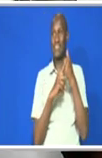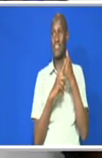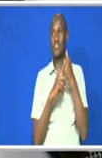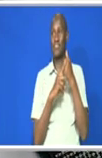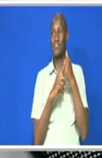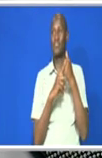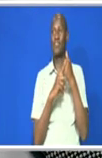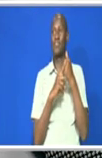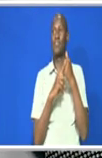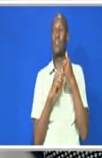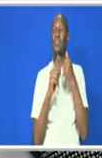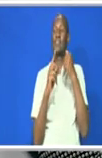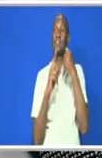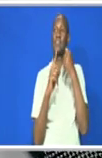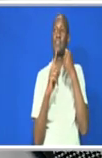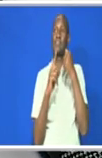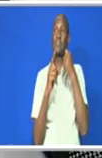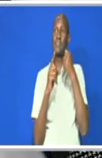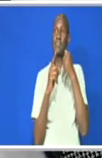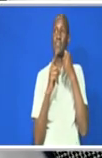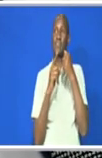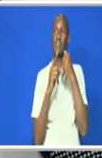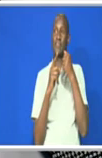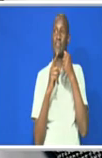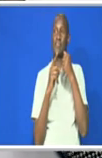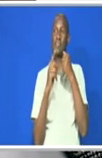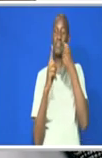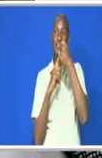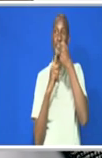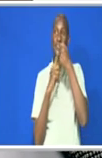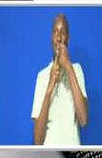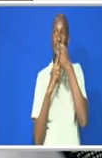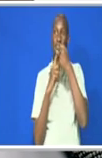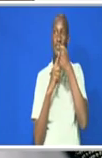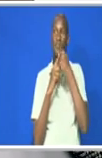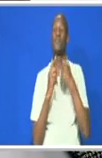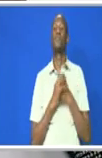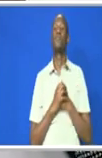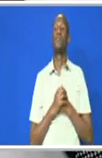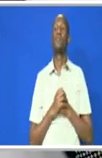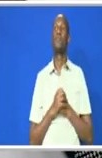6. So our answer here is 6.